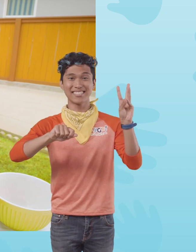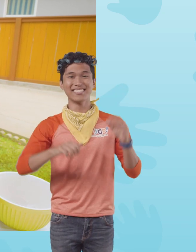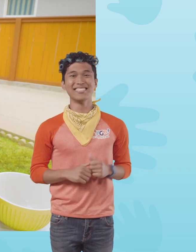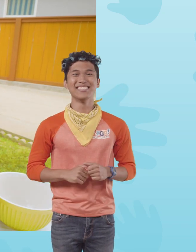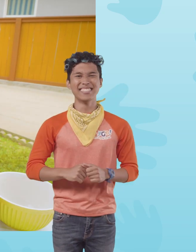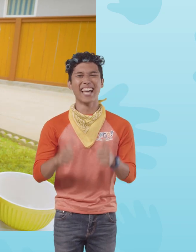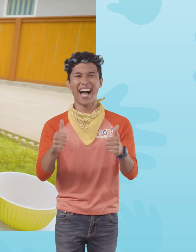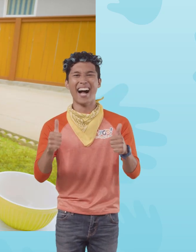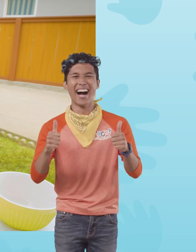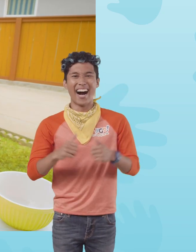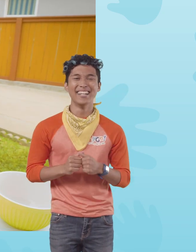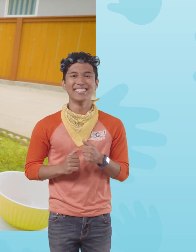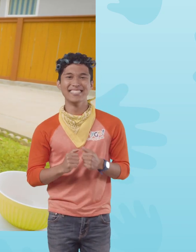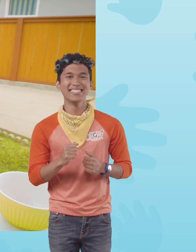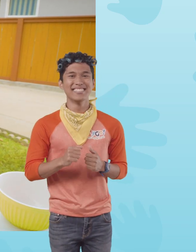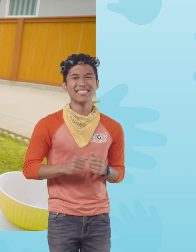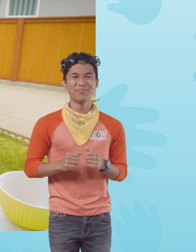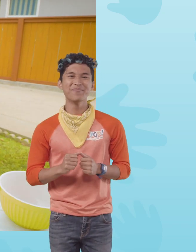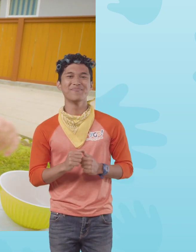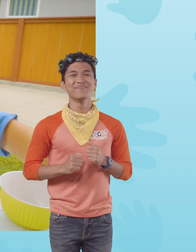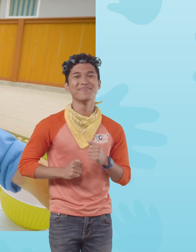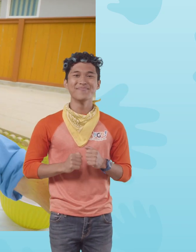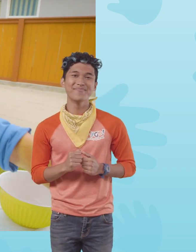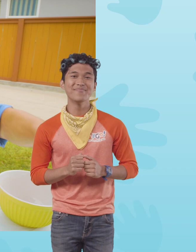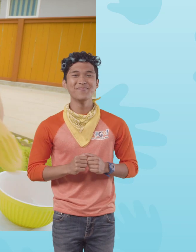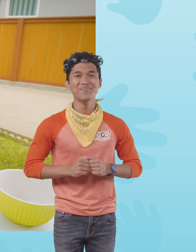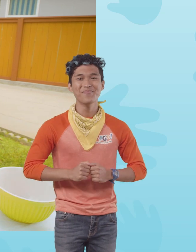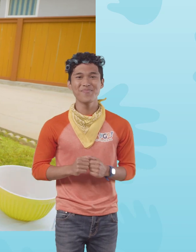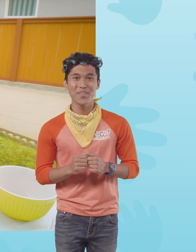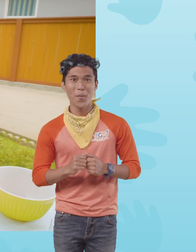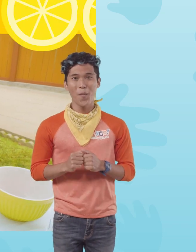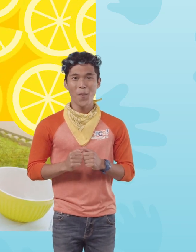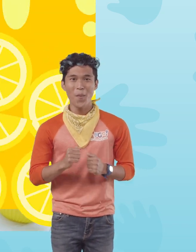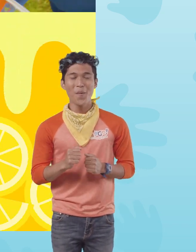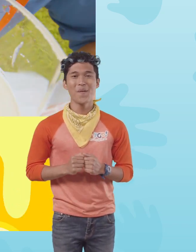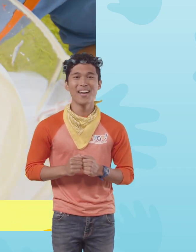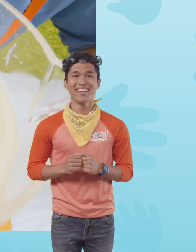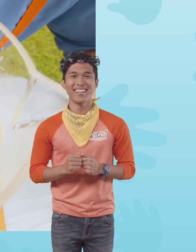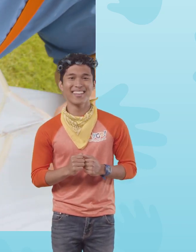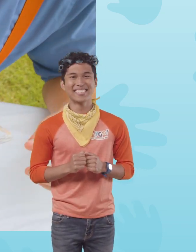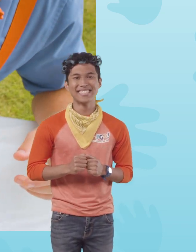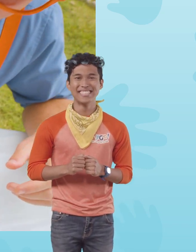1, 2, 3, 4, 5, 6. There we go. Let's put that aside. Here we go.